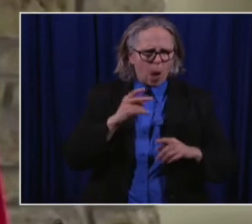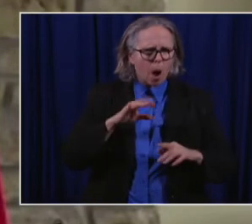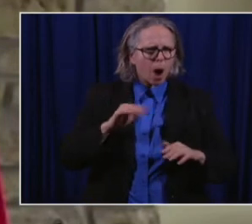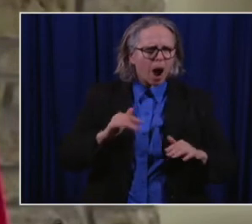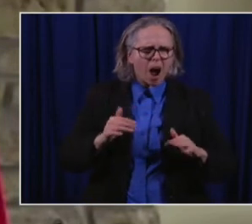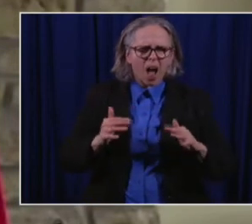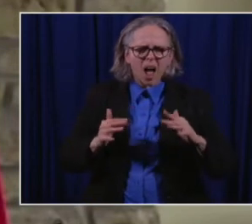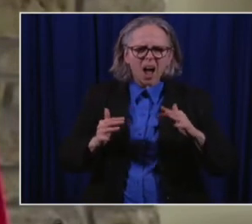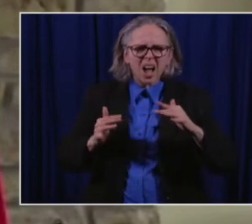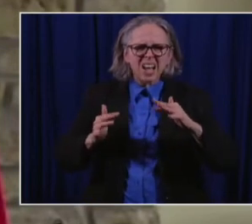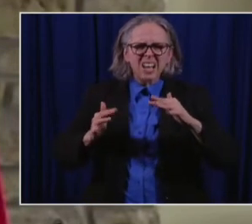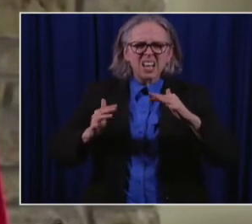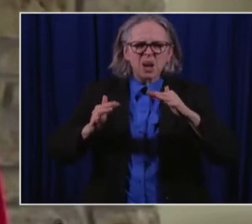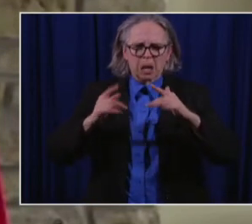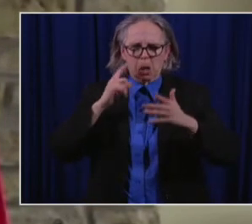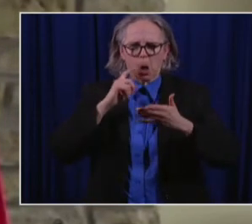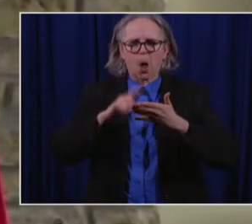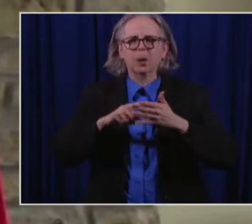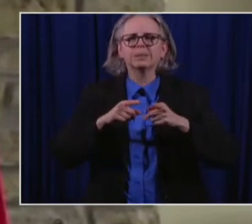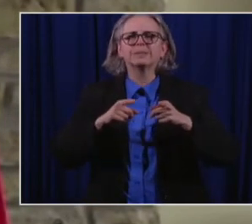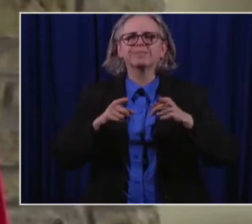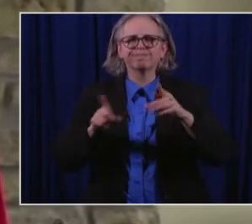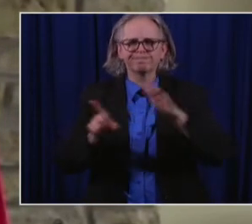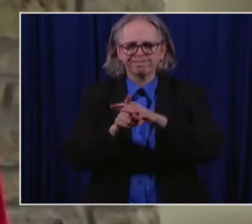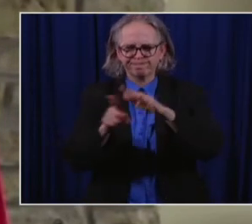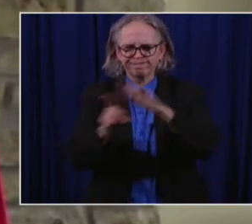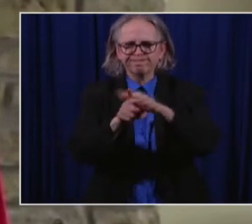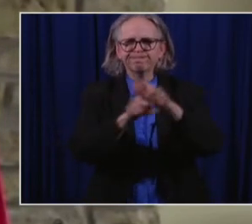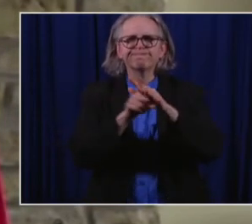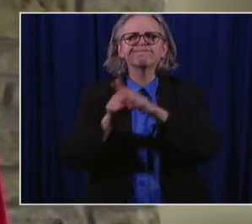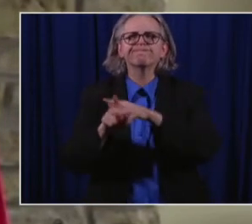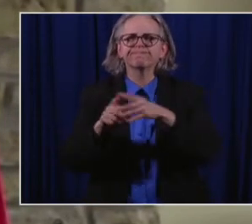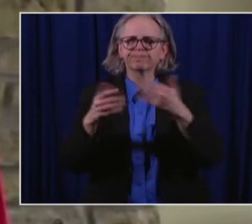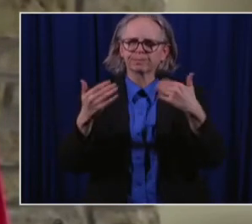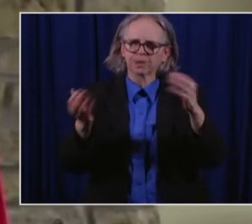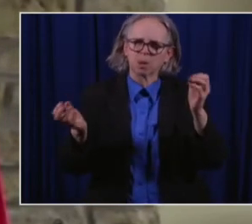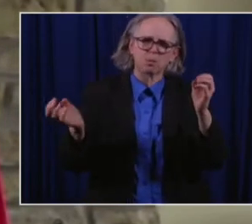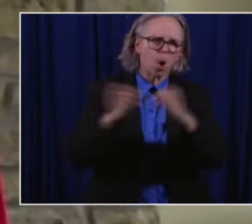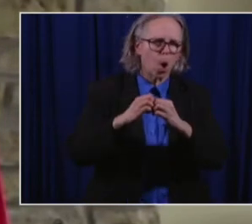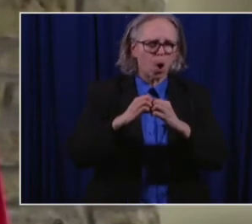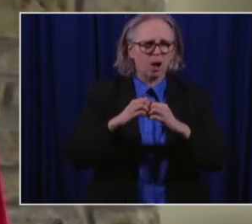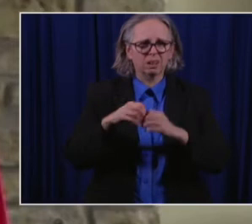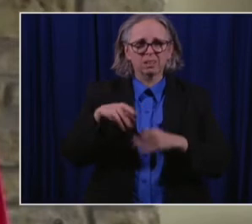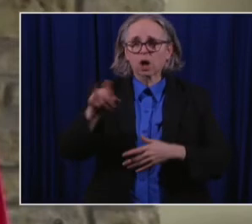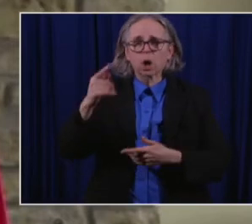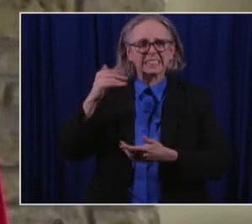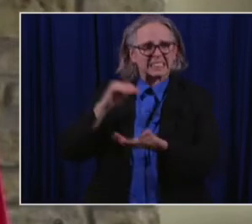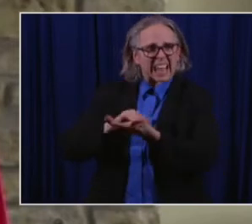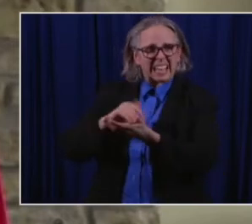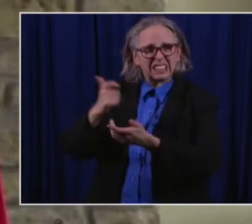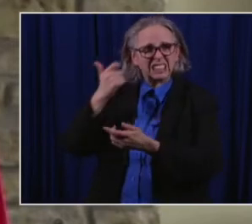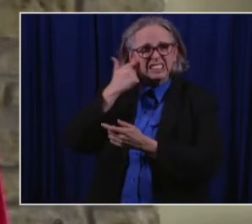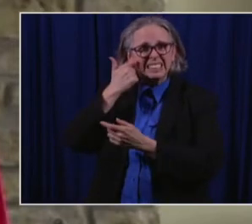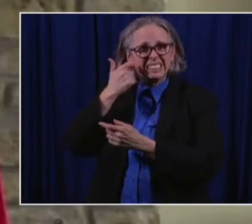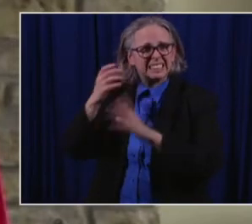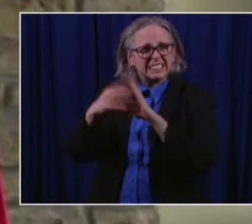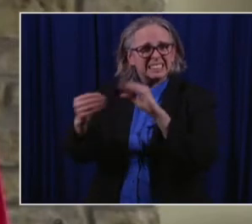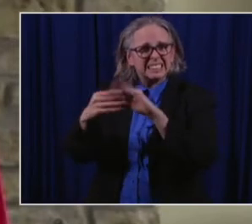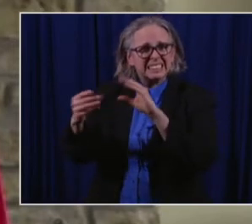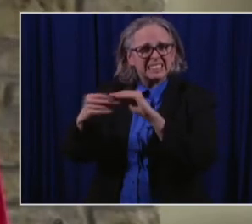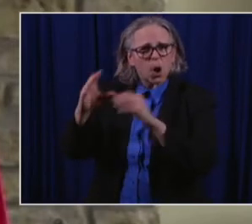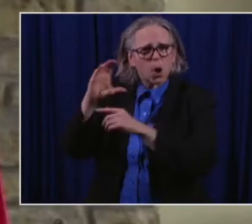them in Ohio. The message, when you listen to Dr. Colburn, Thomas, Dr.